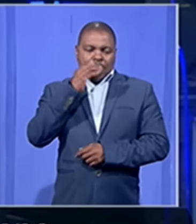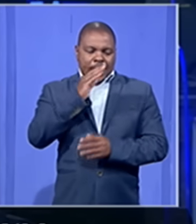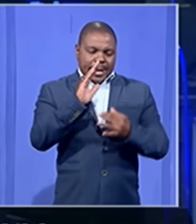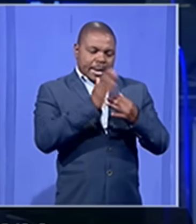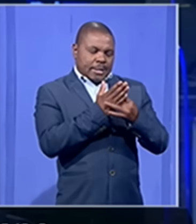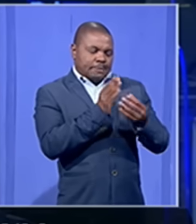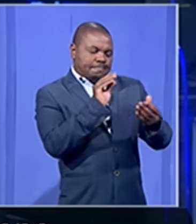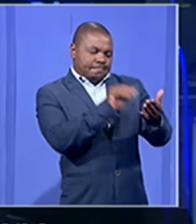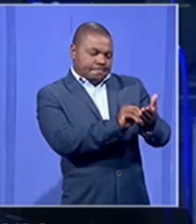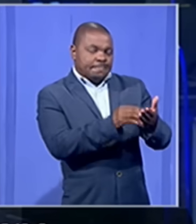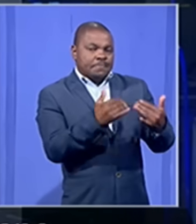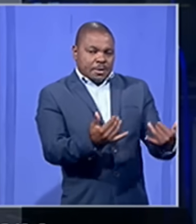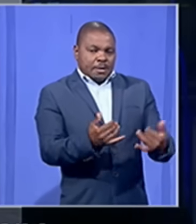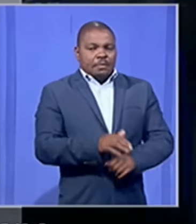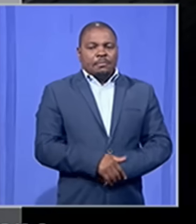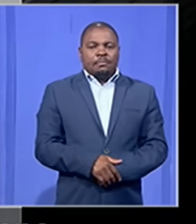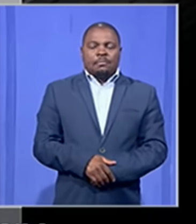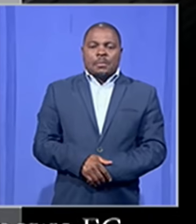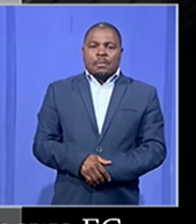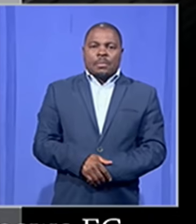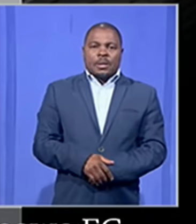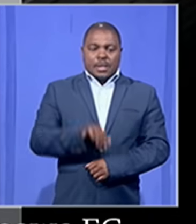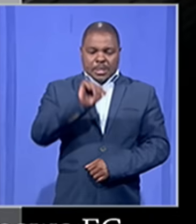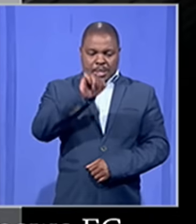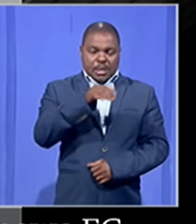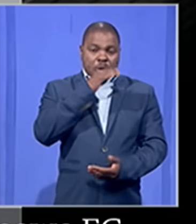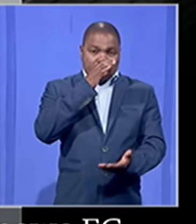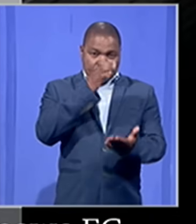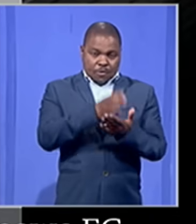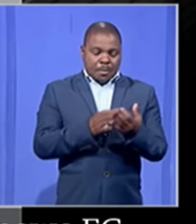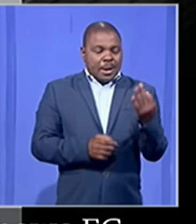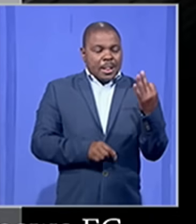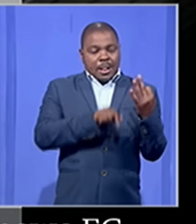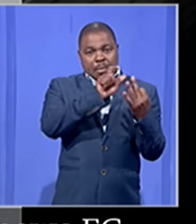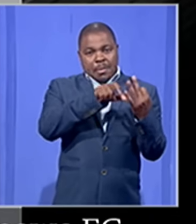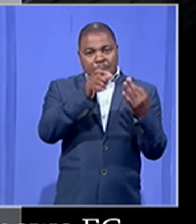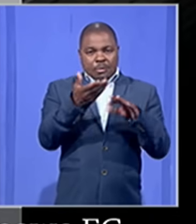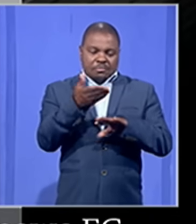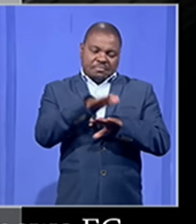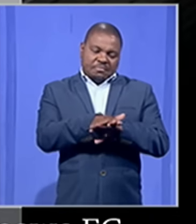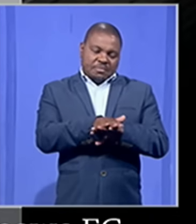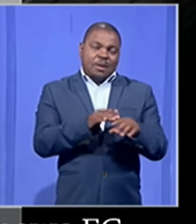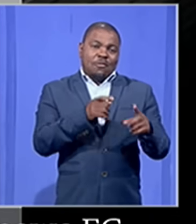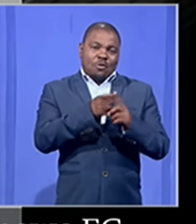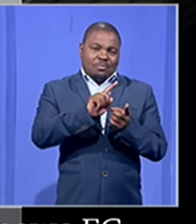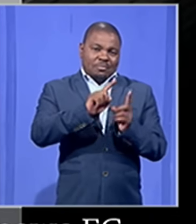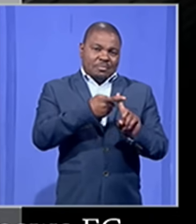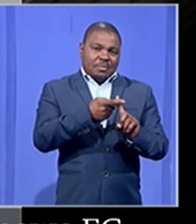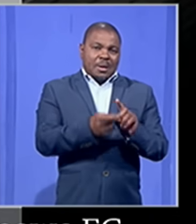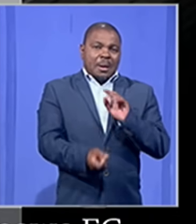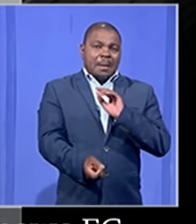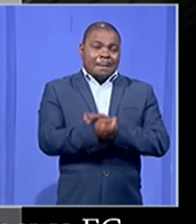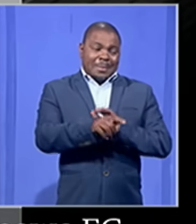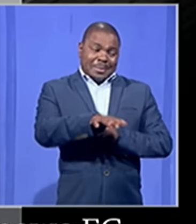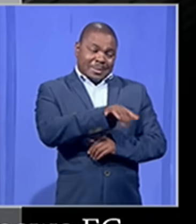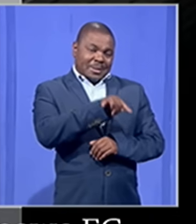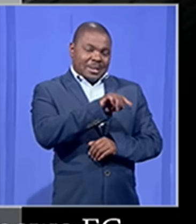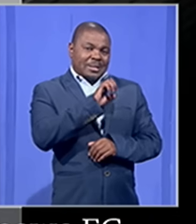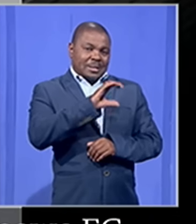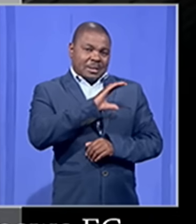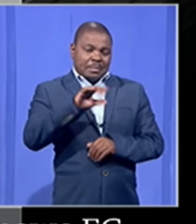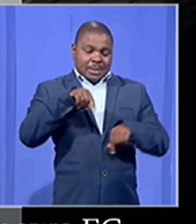maikaelelong. Yes, we can confirm the death of these 3 people from this accident that happened just outside Whittlesea in the early hours